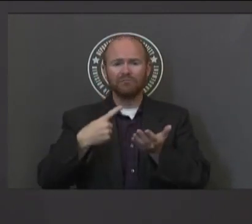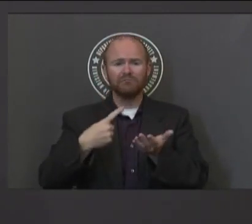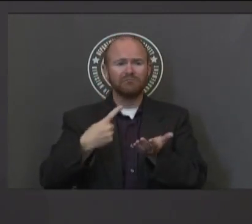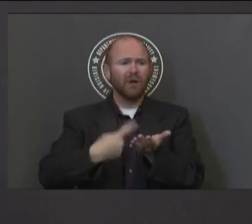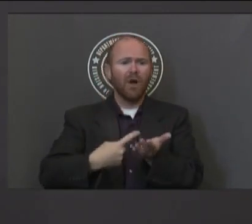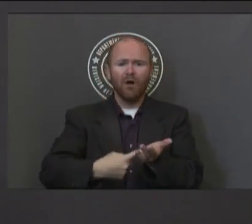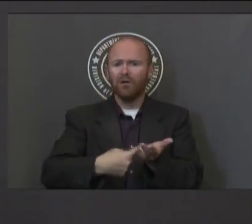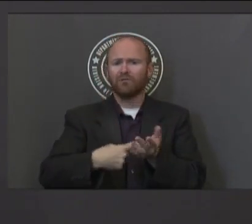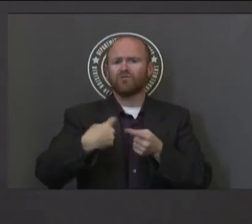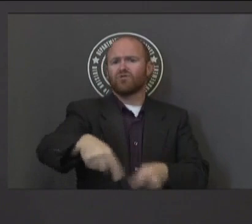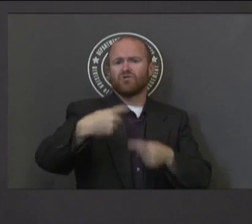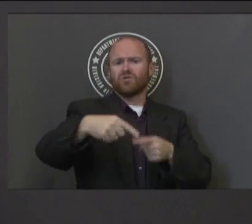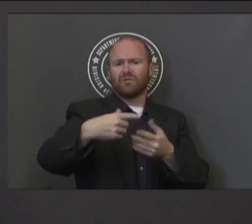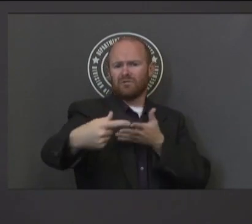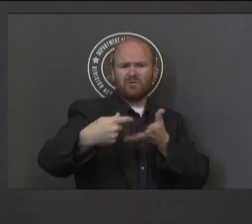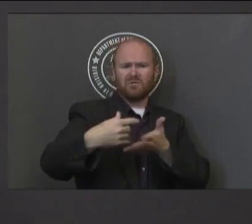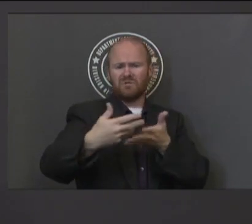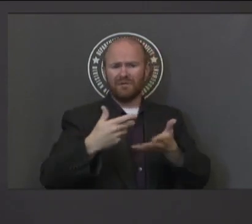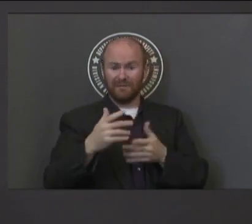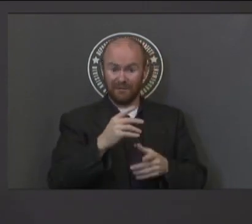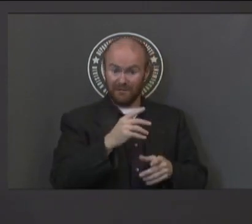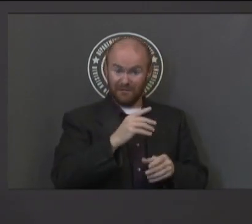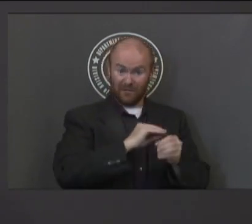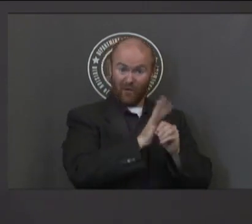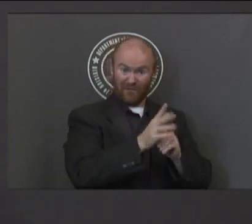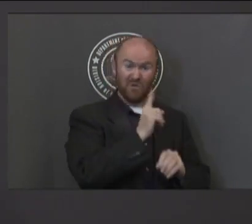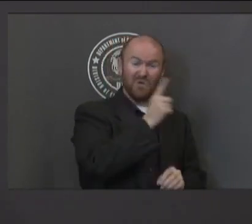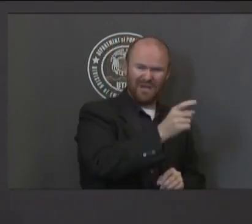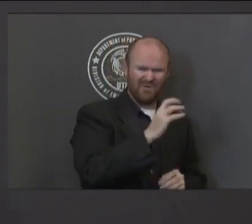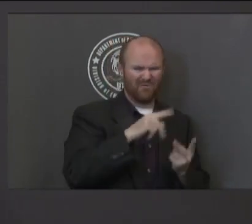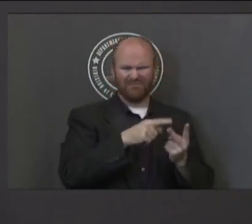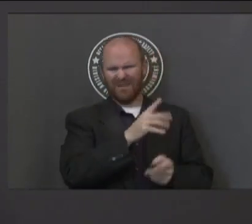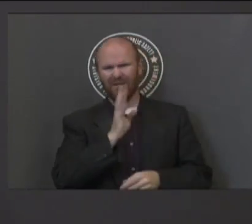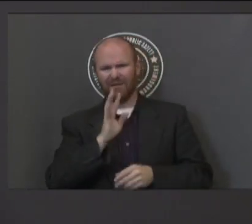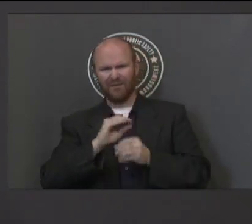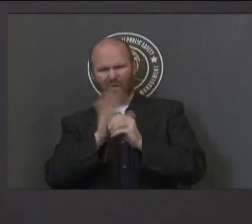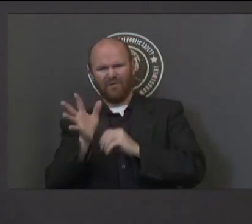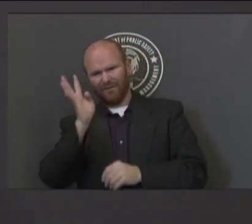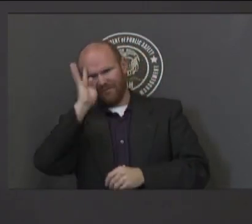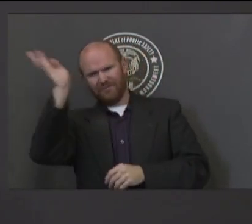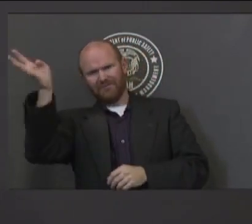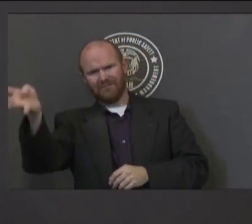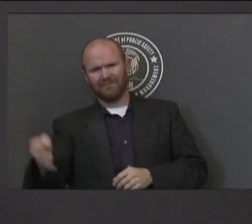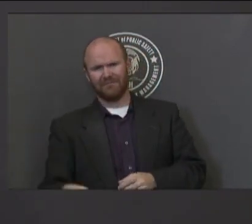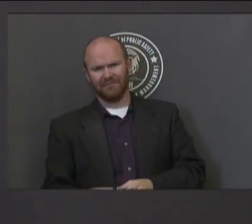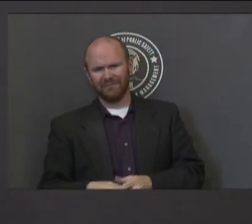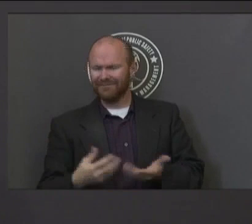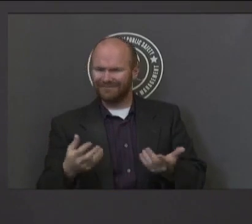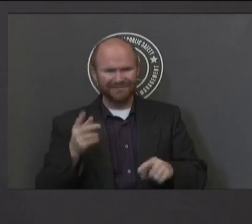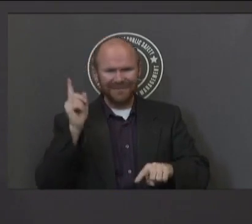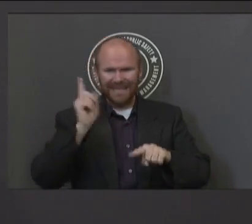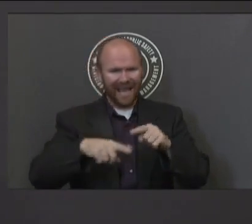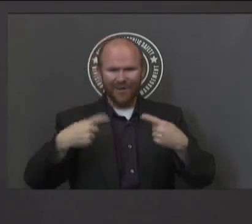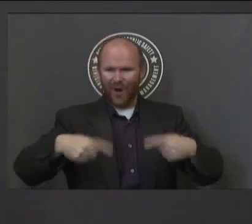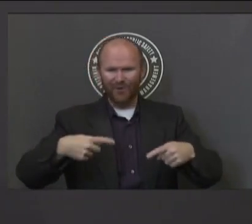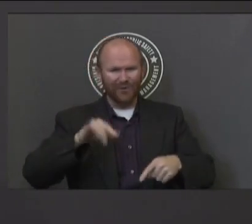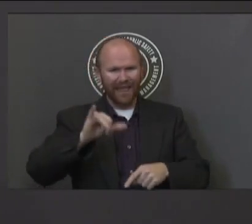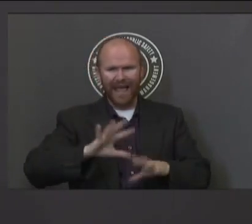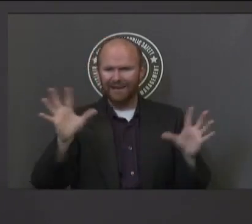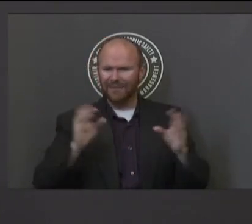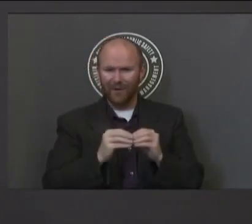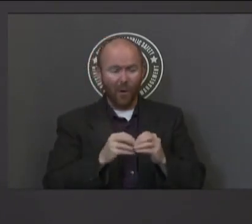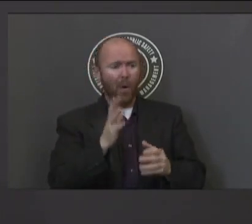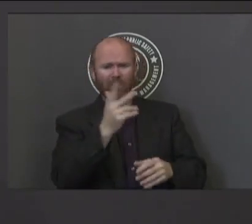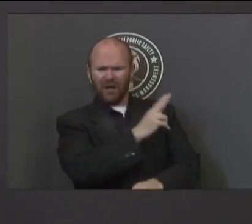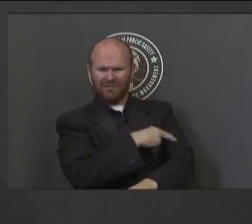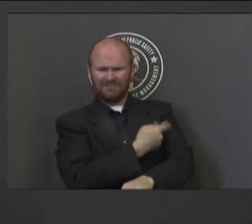whether this pandemic is real or made up. And we cannot continue to argue that healthcare will do